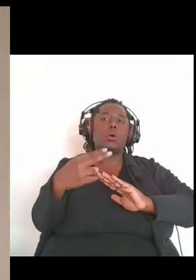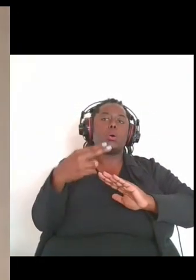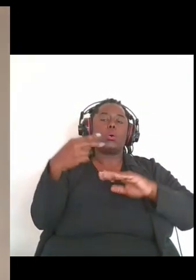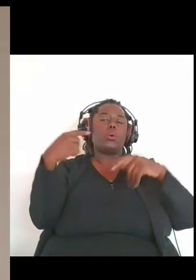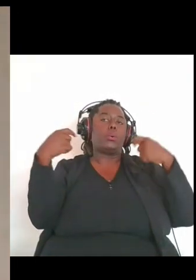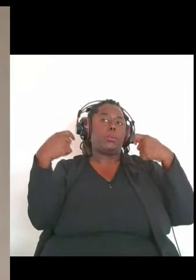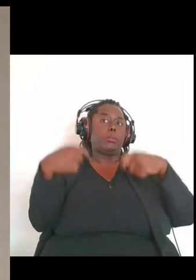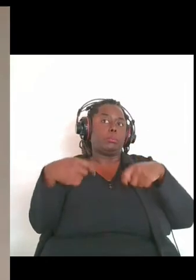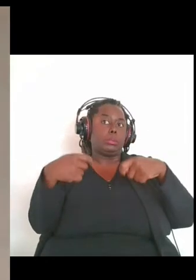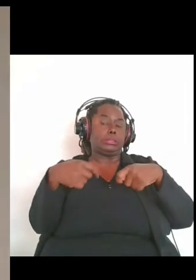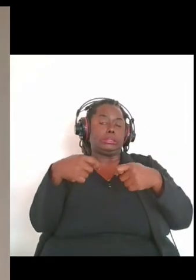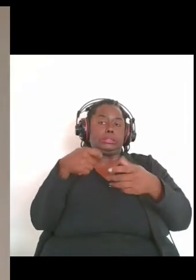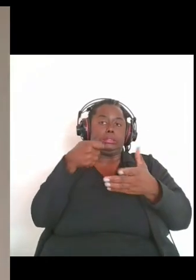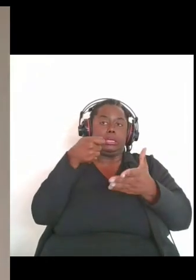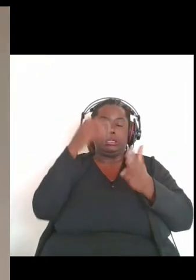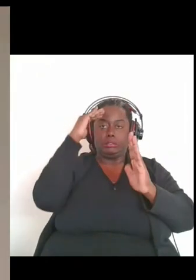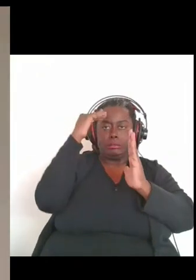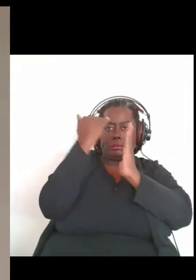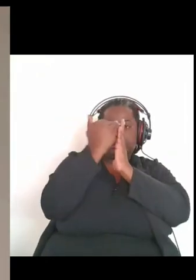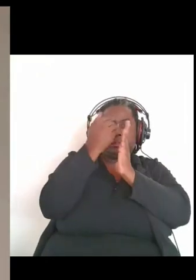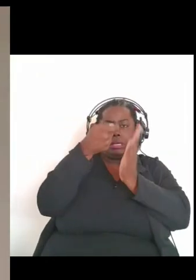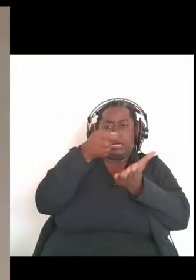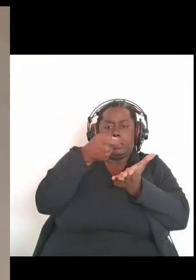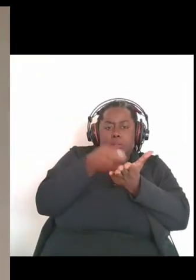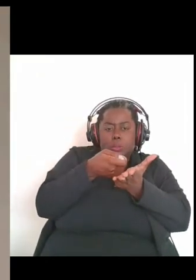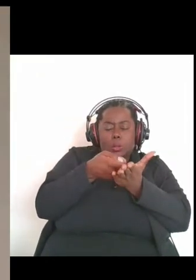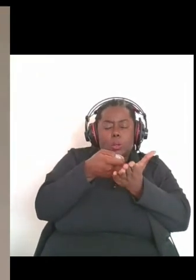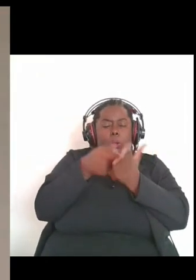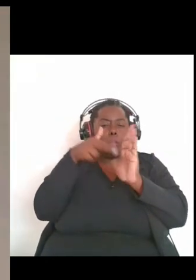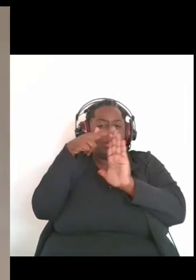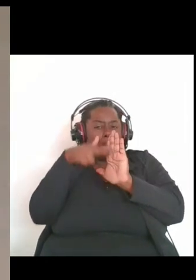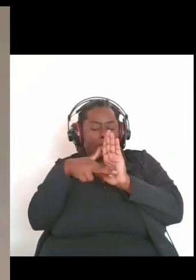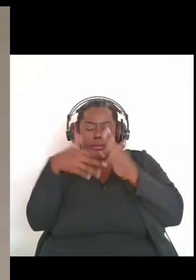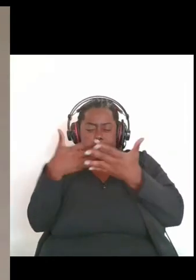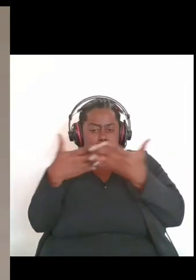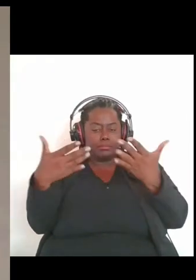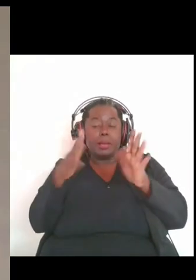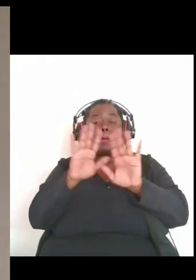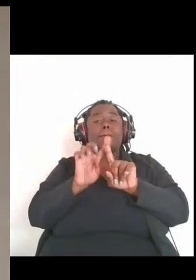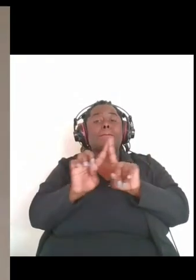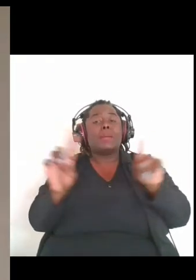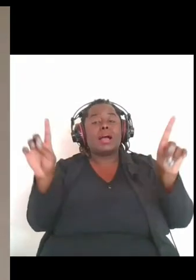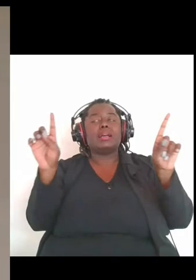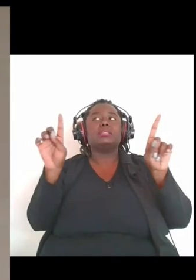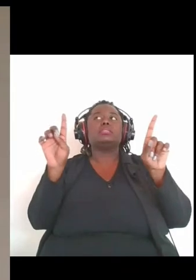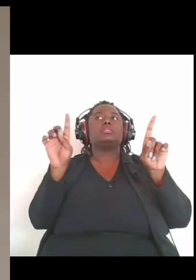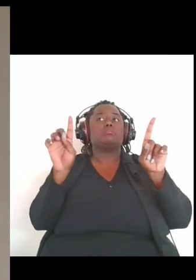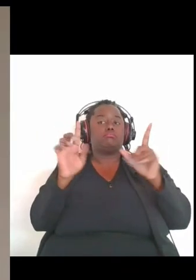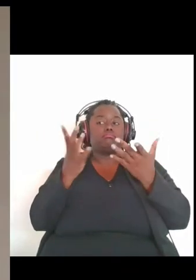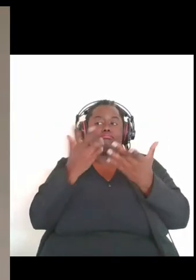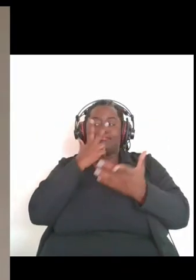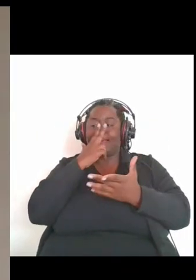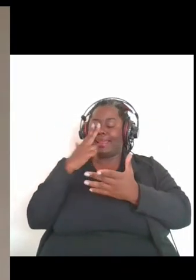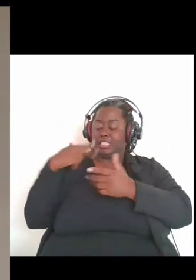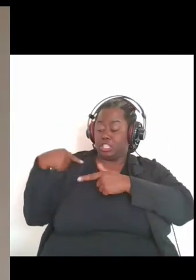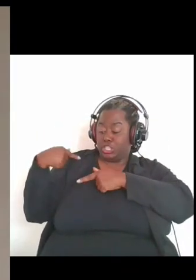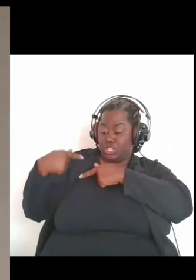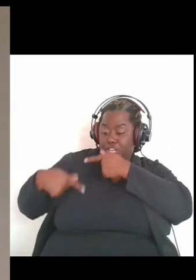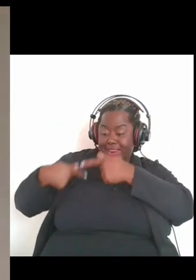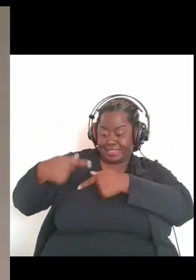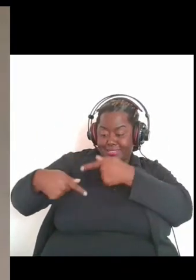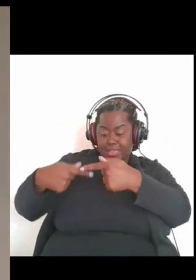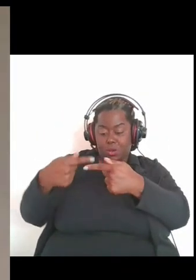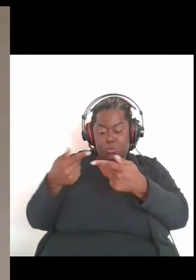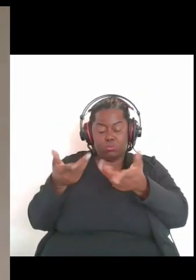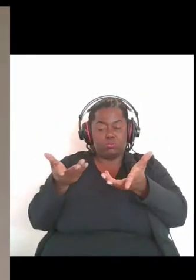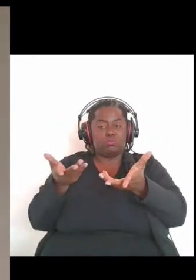points that were listed in that bit but now I think that there's